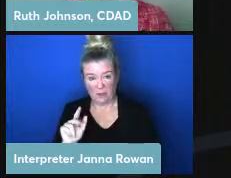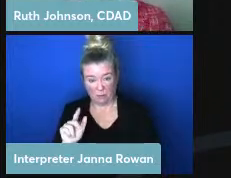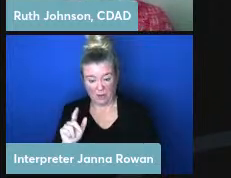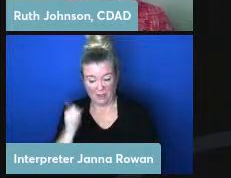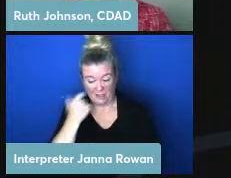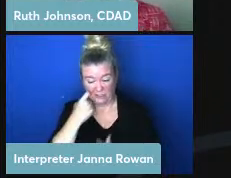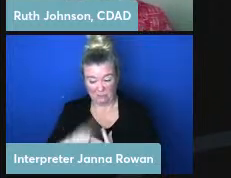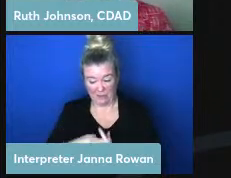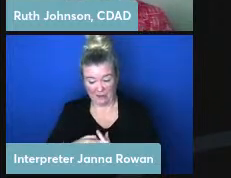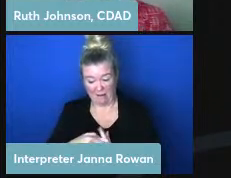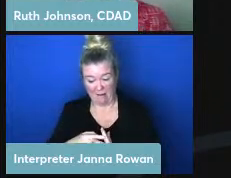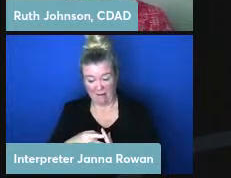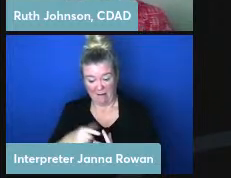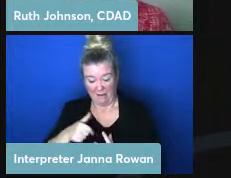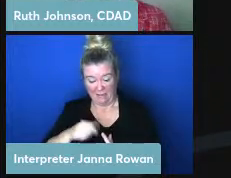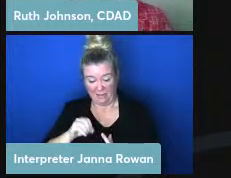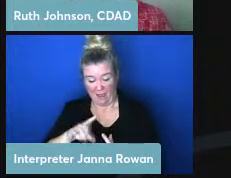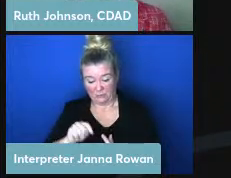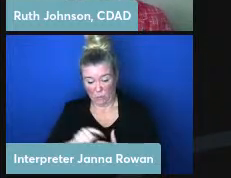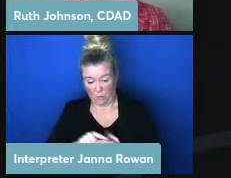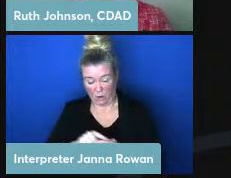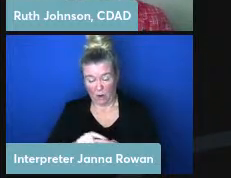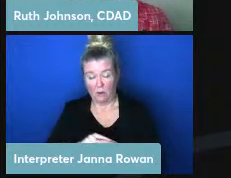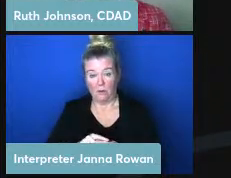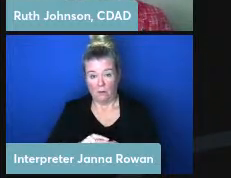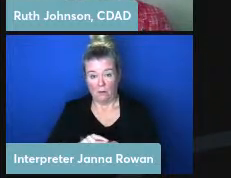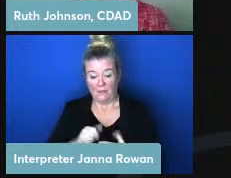began earlier this month, has